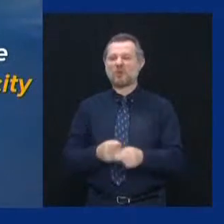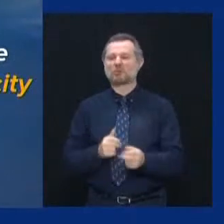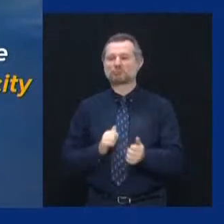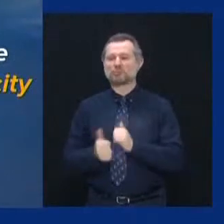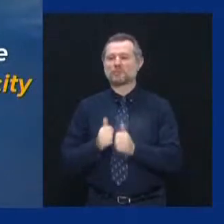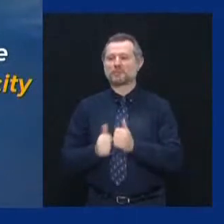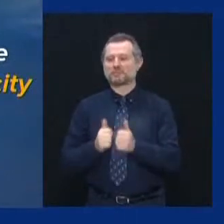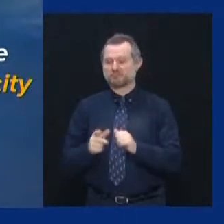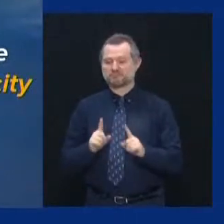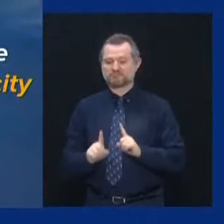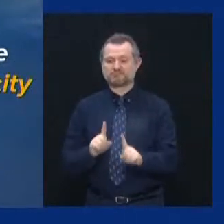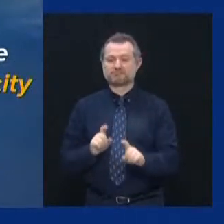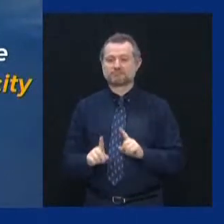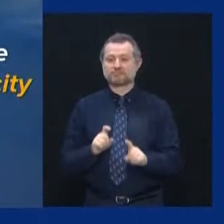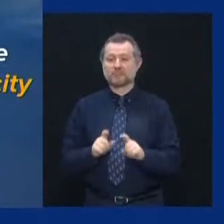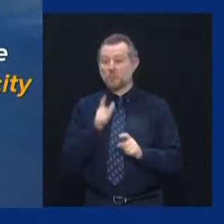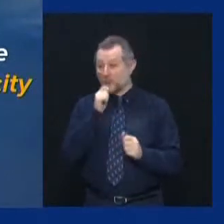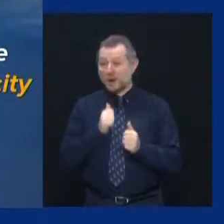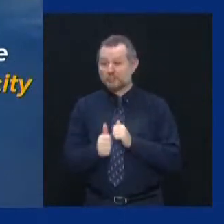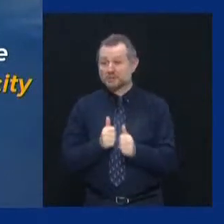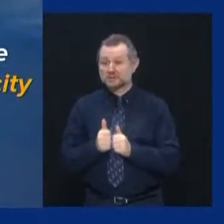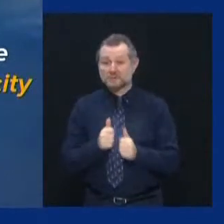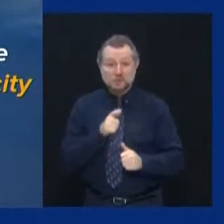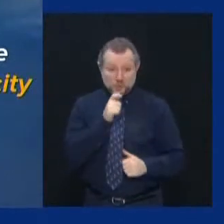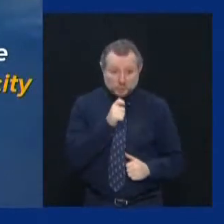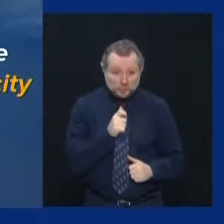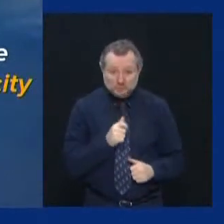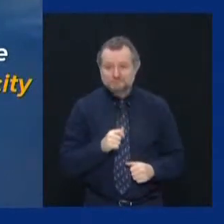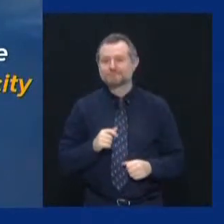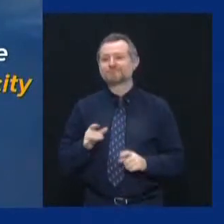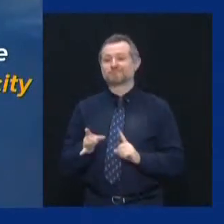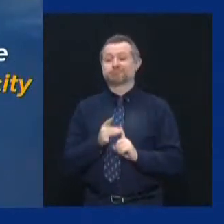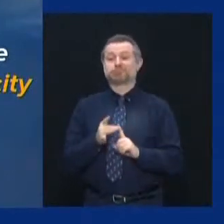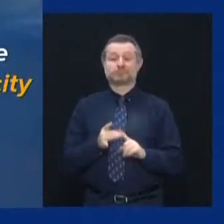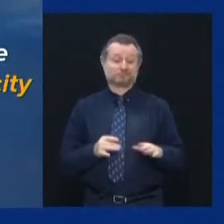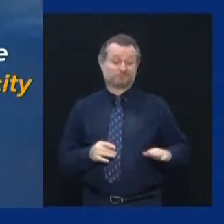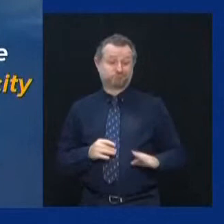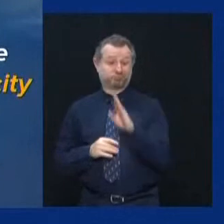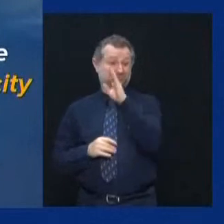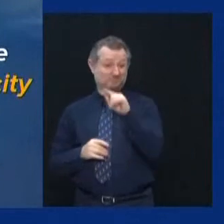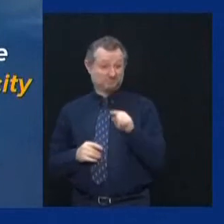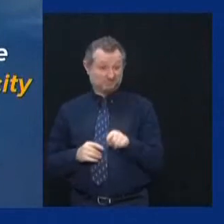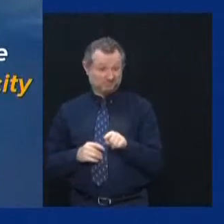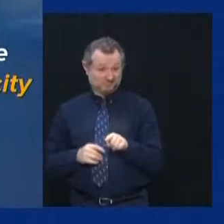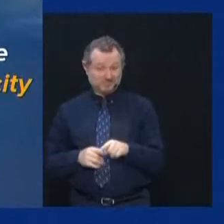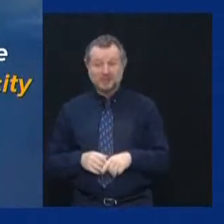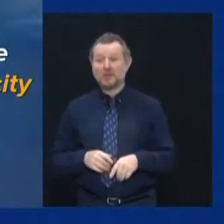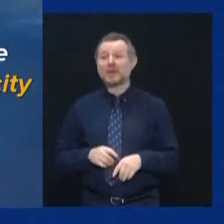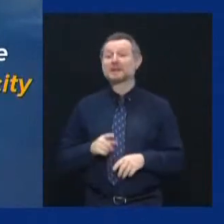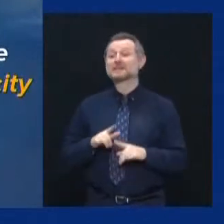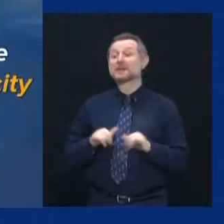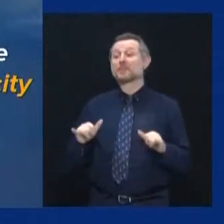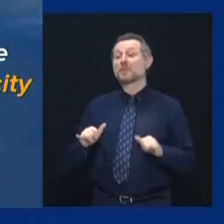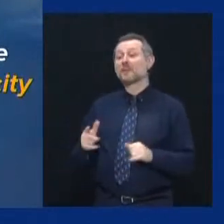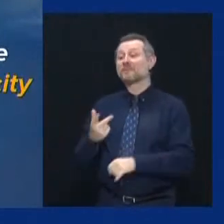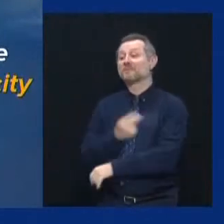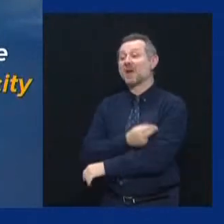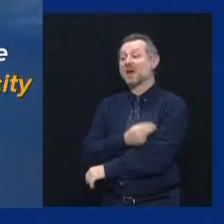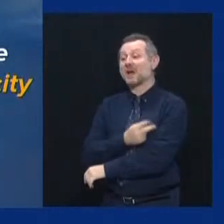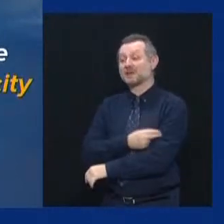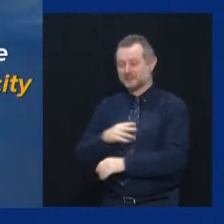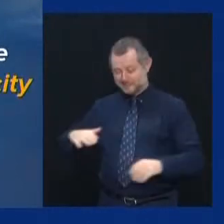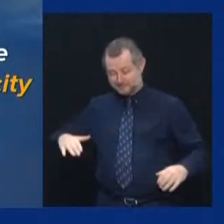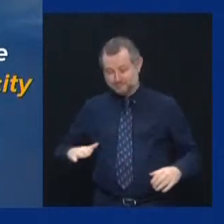foot race? How fast the infection rate goes up, how fast the vaccination rate goes